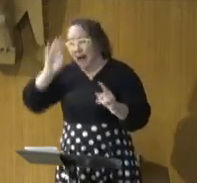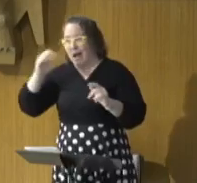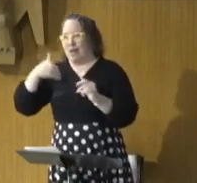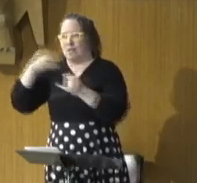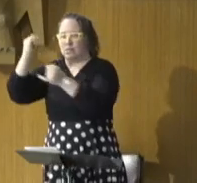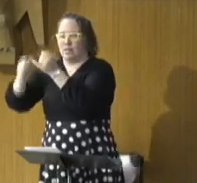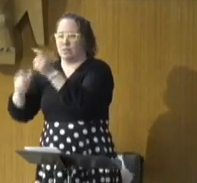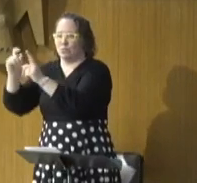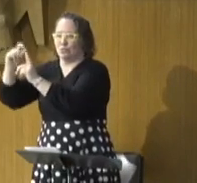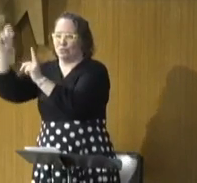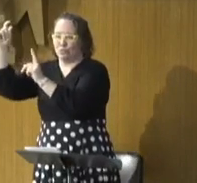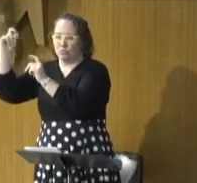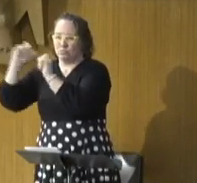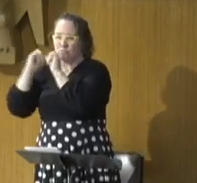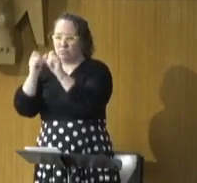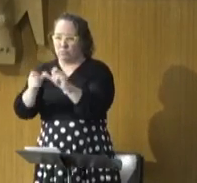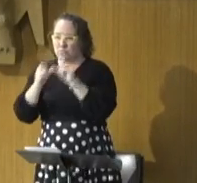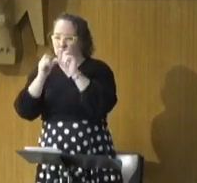and violence.